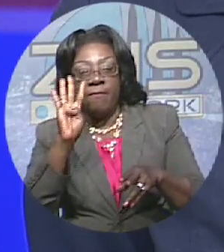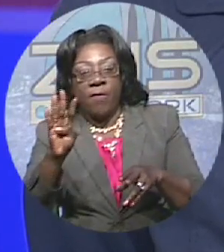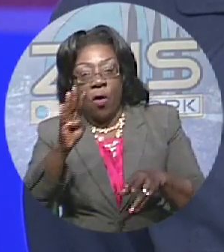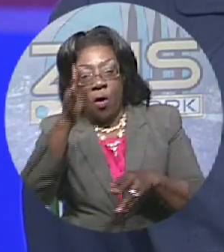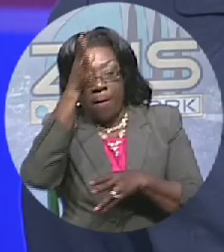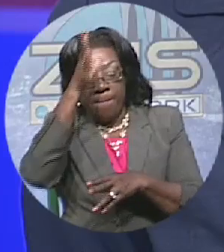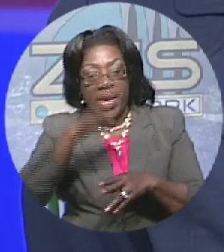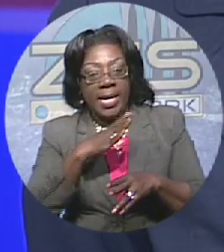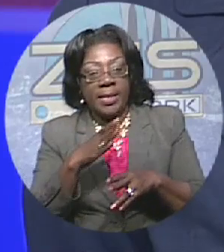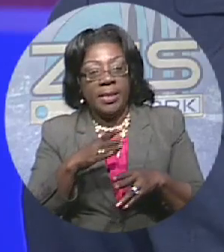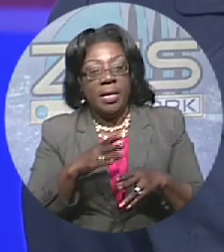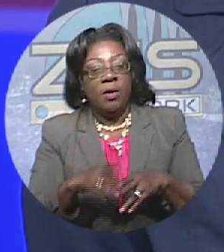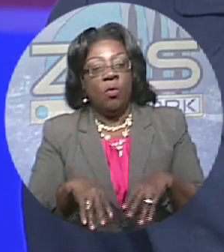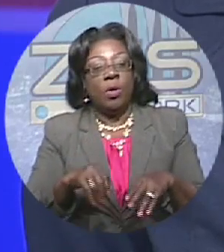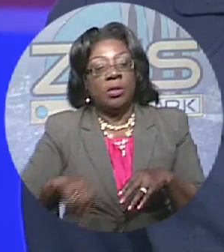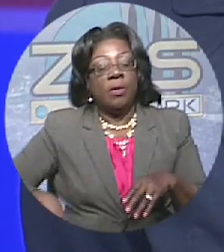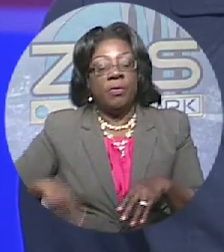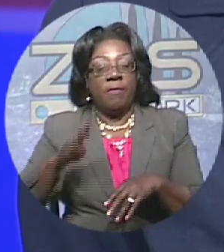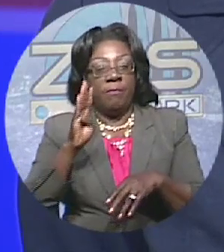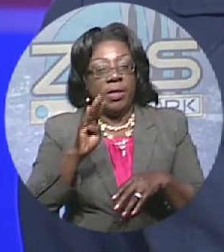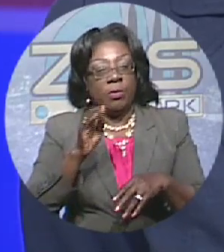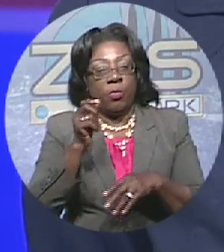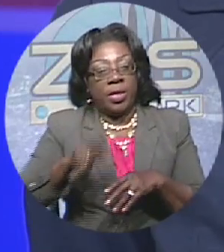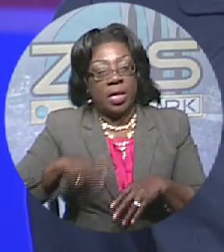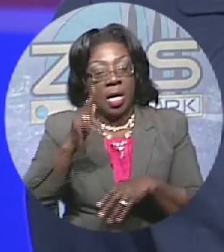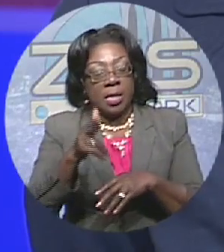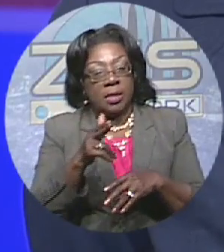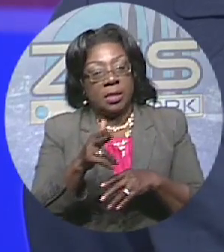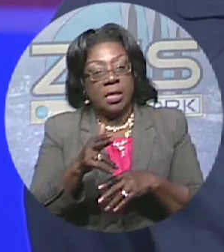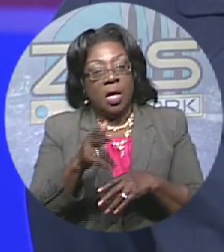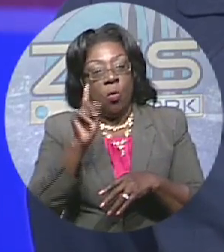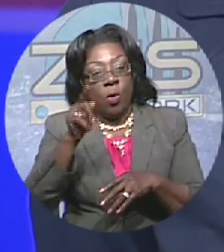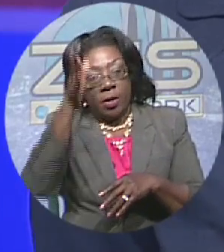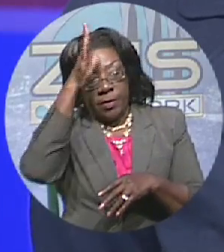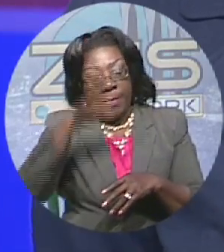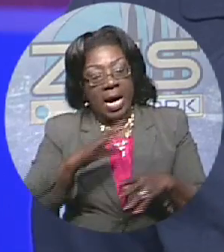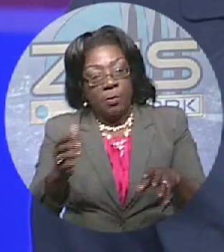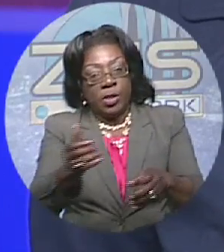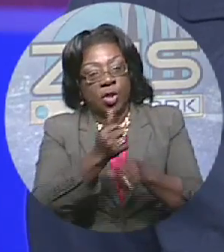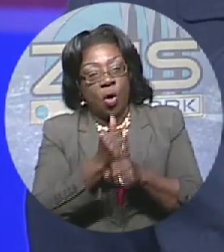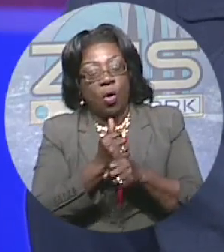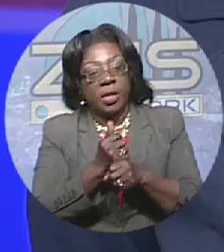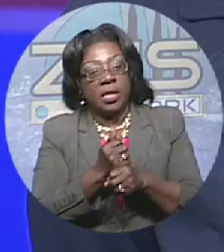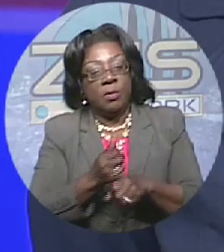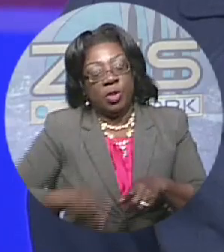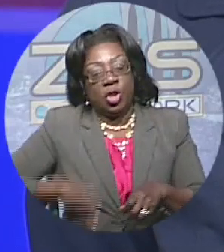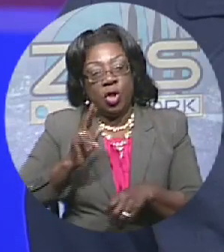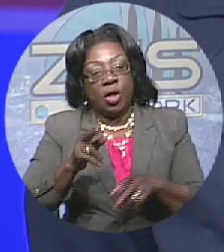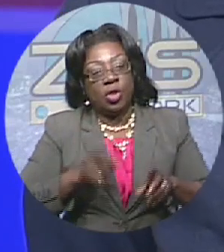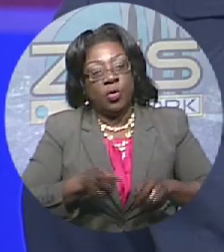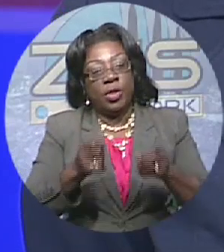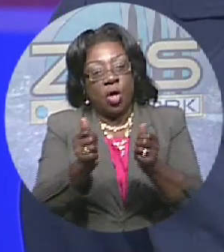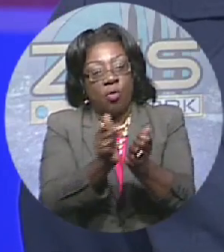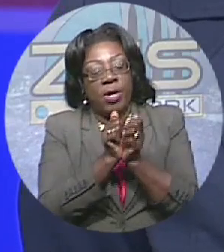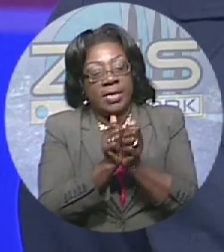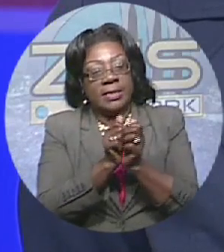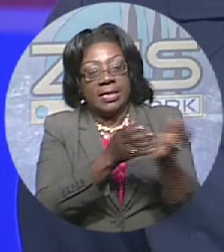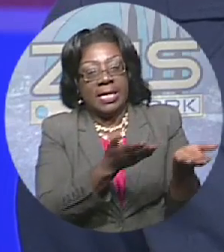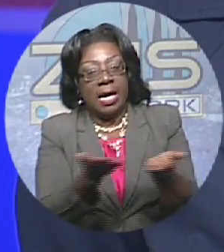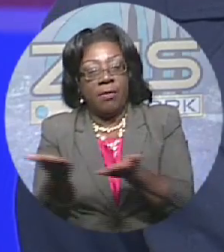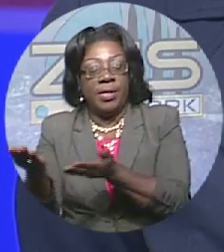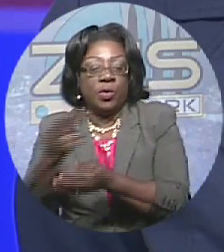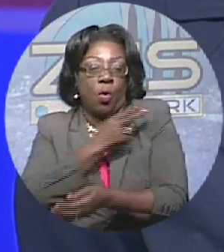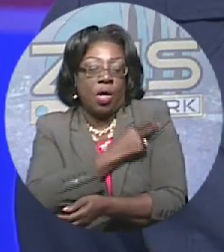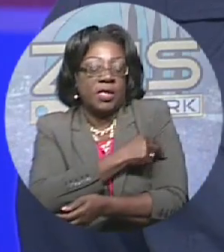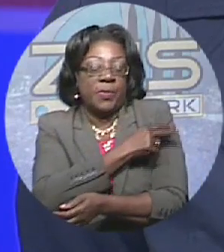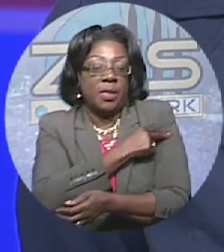ensued and one robber with a sharp object was caught. He was shot during the arrest and taken to hospital, where he remains in